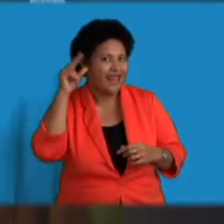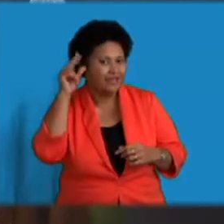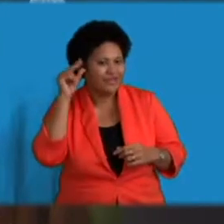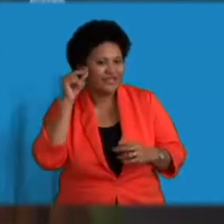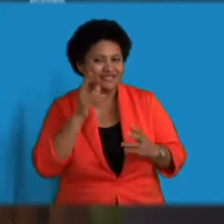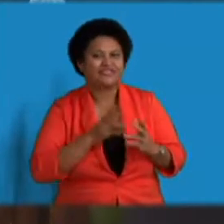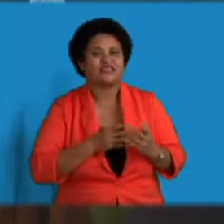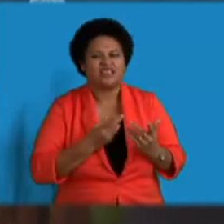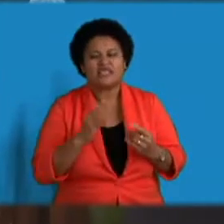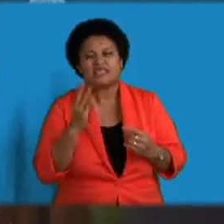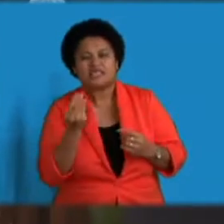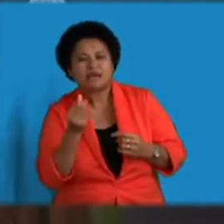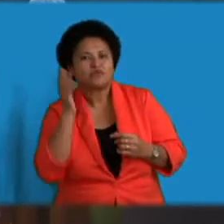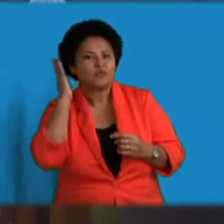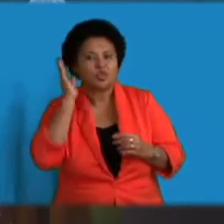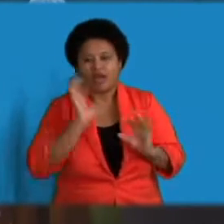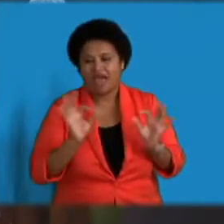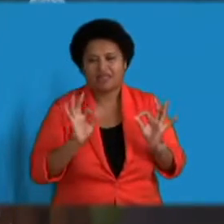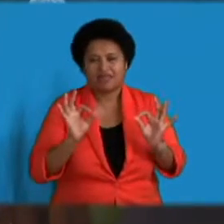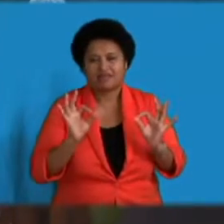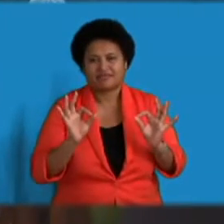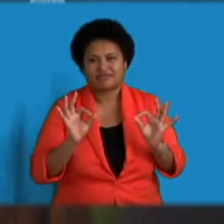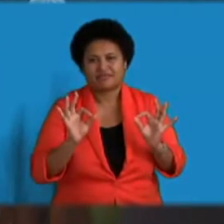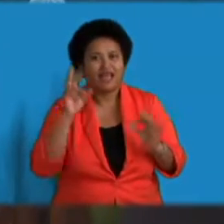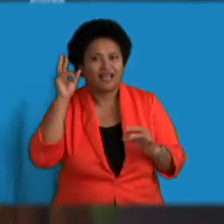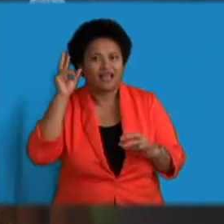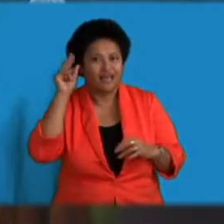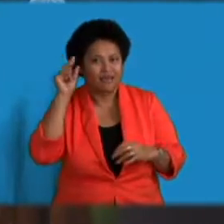do not have a dedicated library space. We are trying